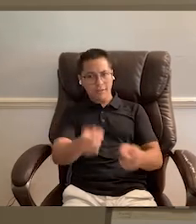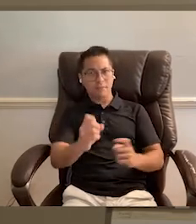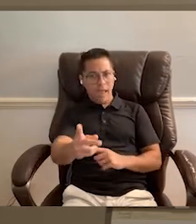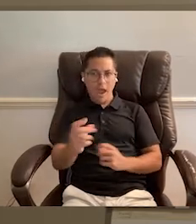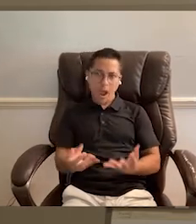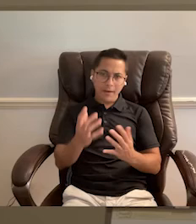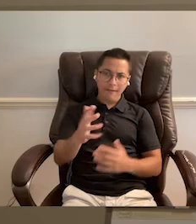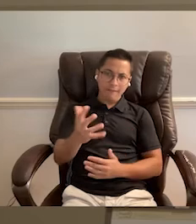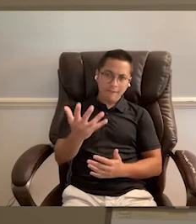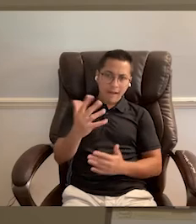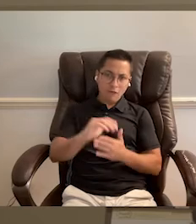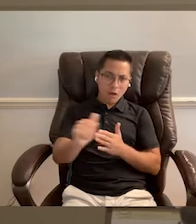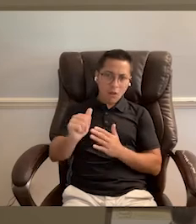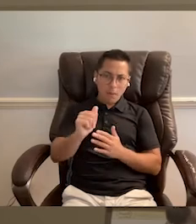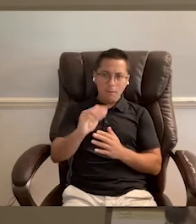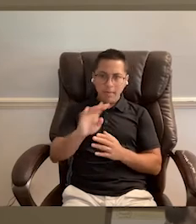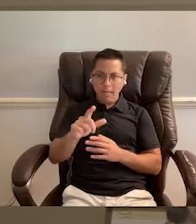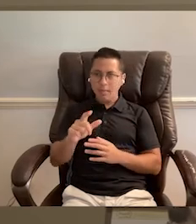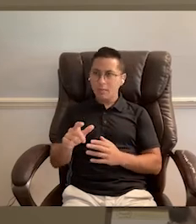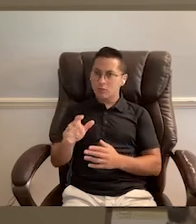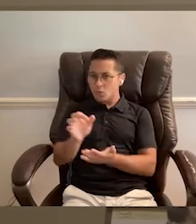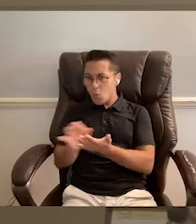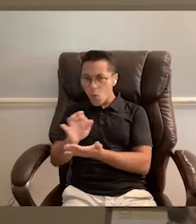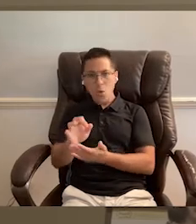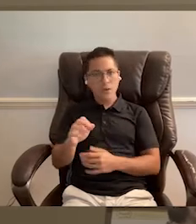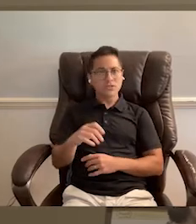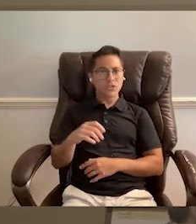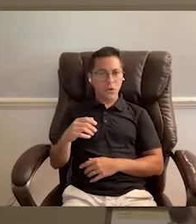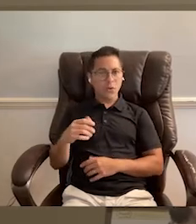involves answering questions of virtual characters with different attitudes.